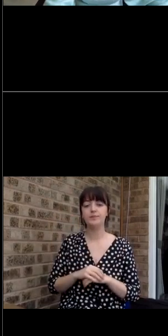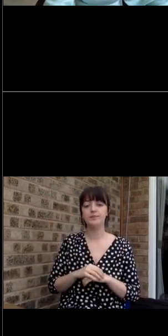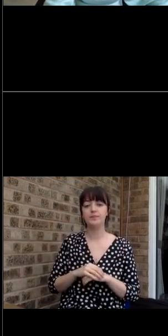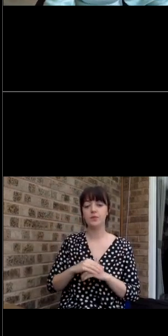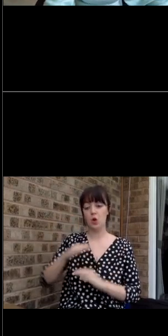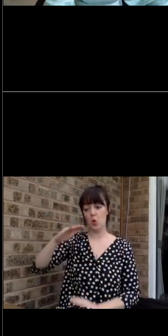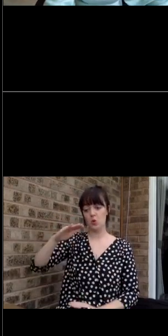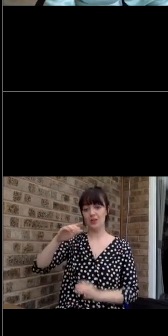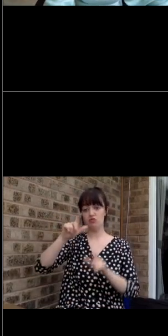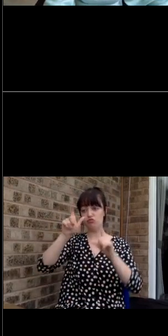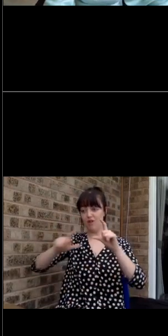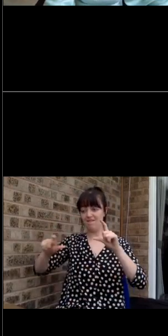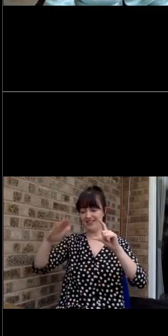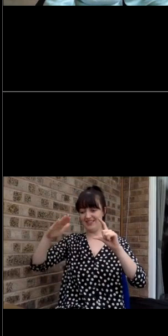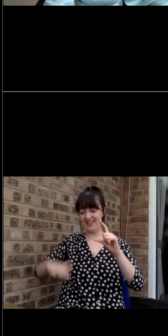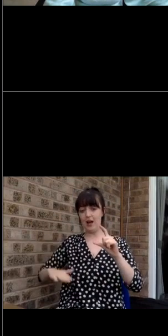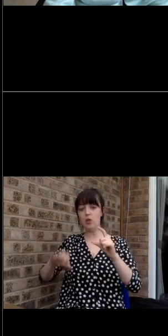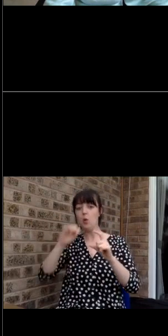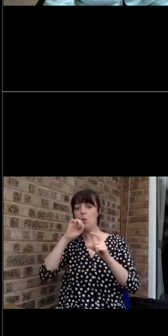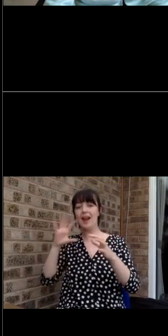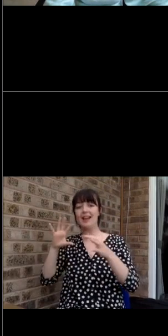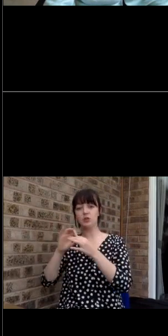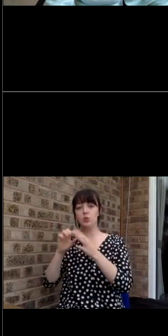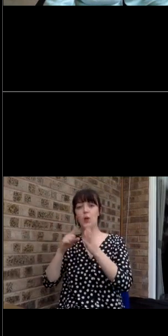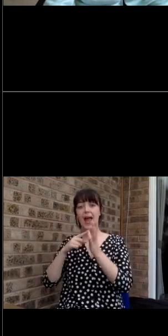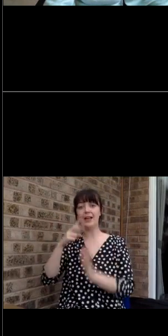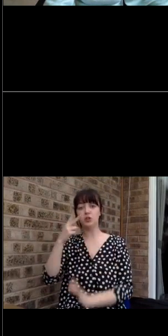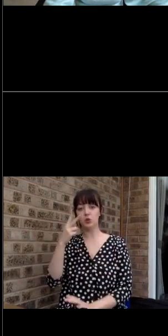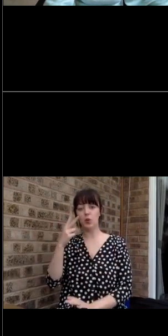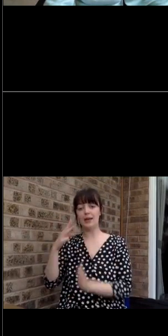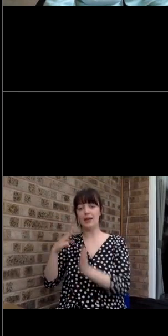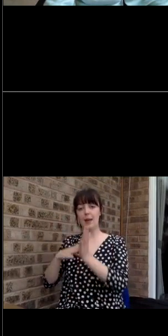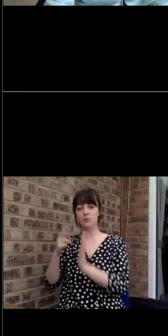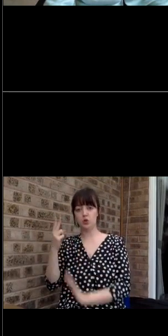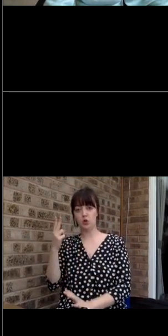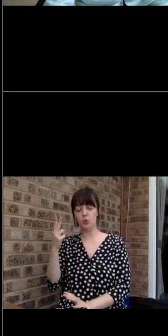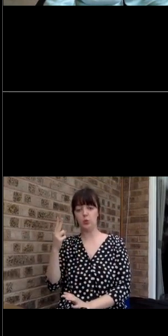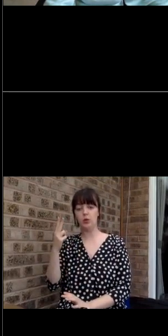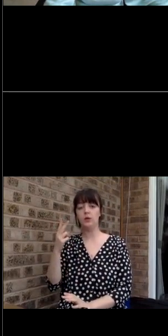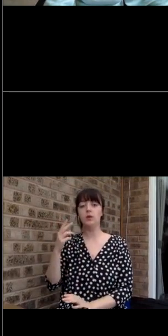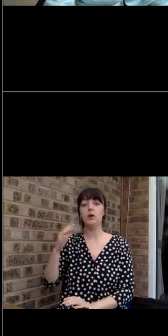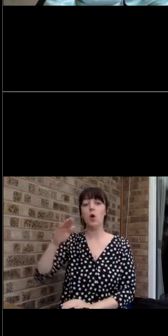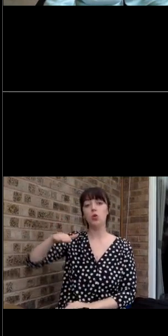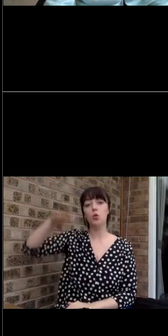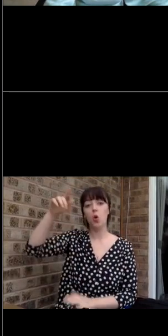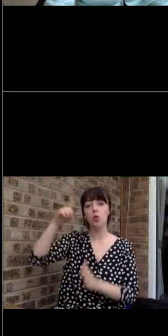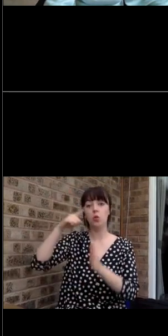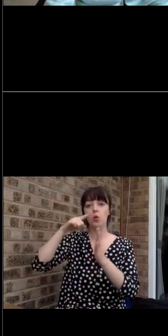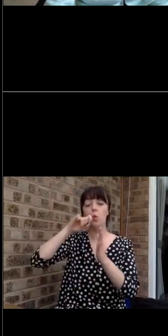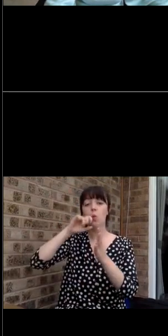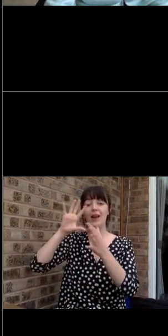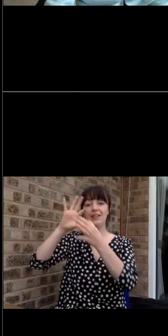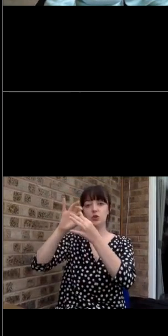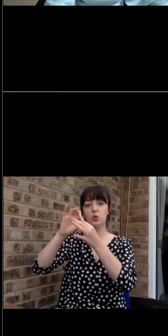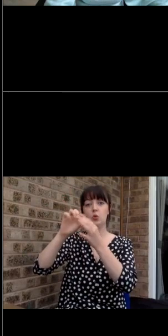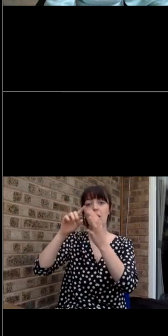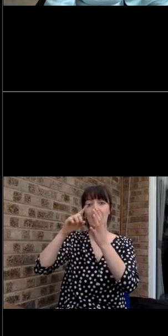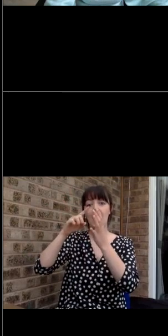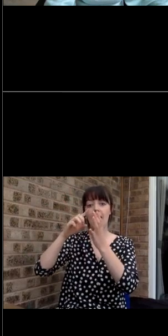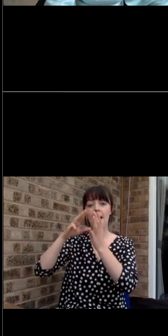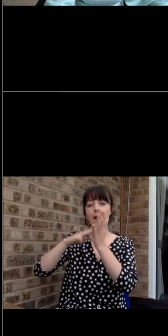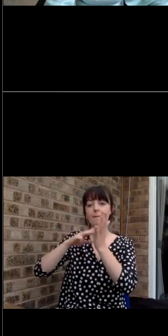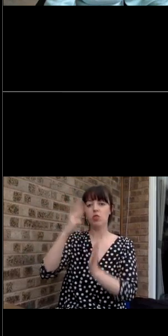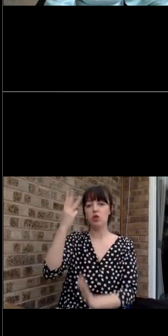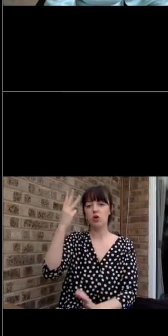to the A2 and M2 in Kent, and on the north side, it would link to the A13 in Thurrock and the